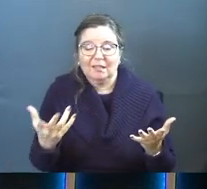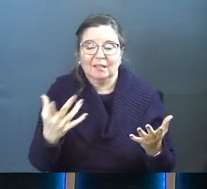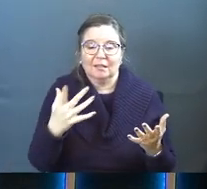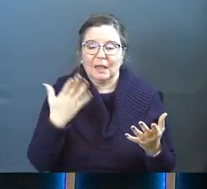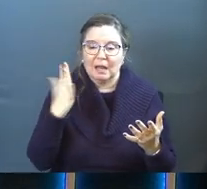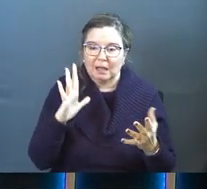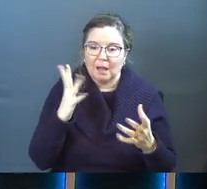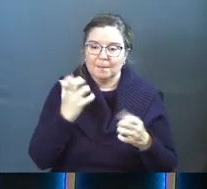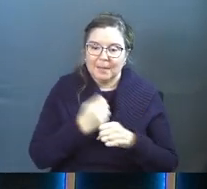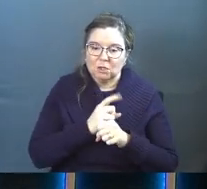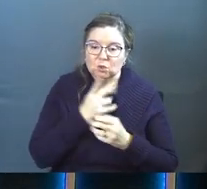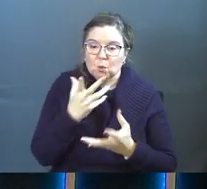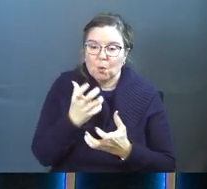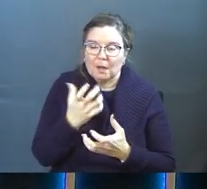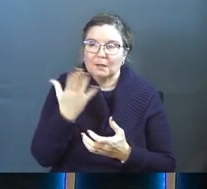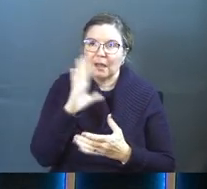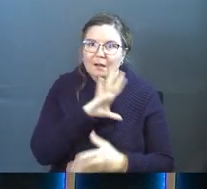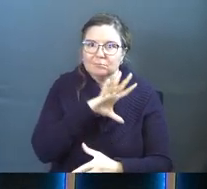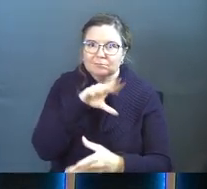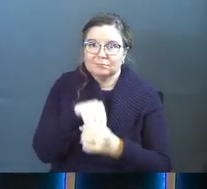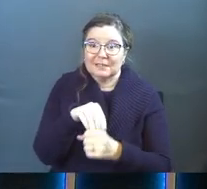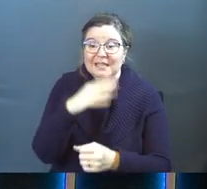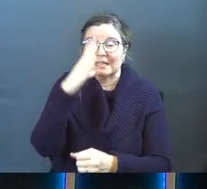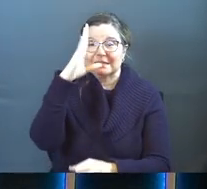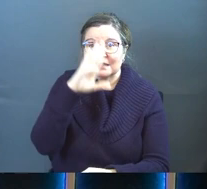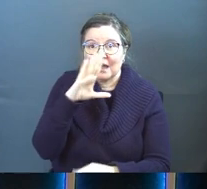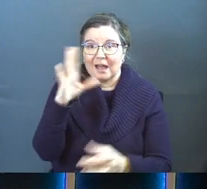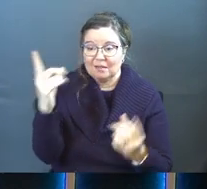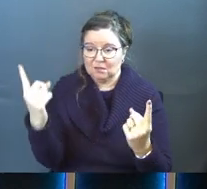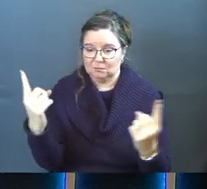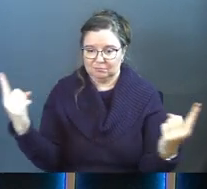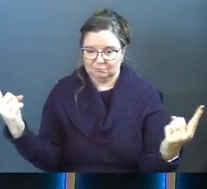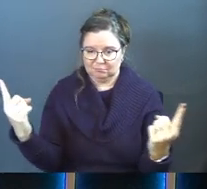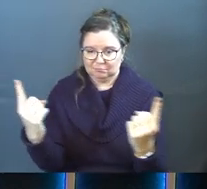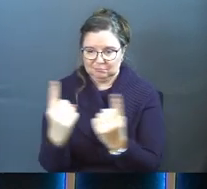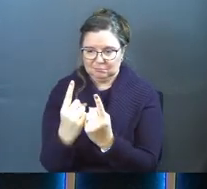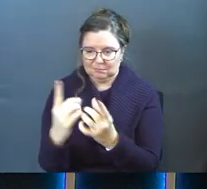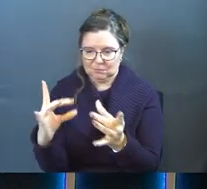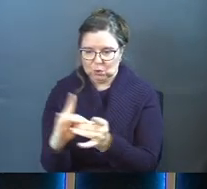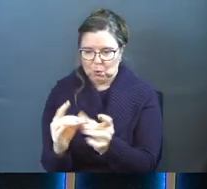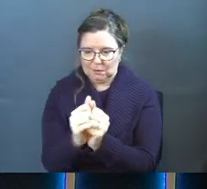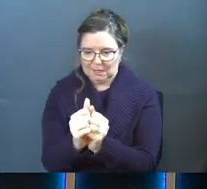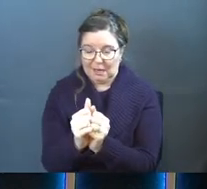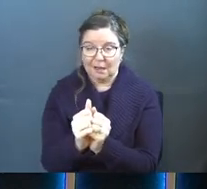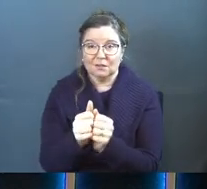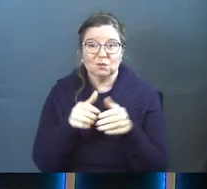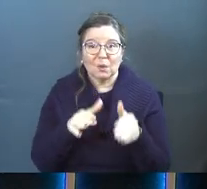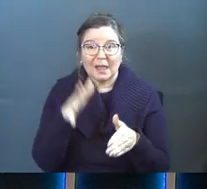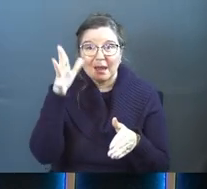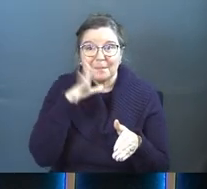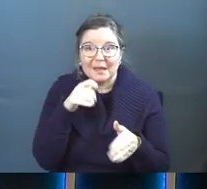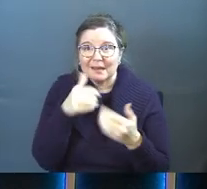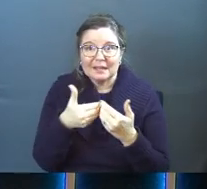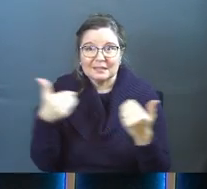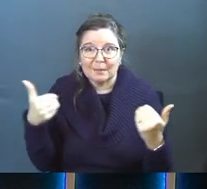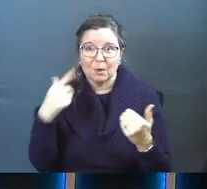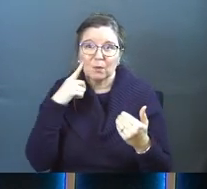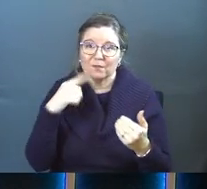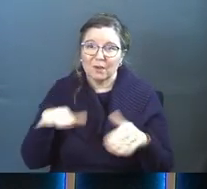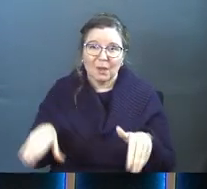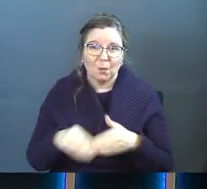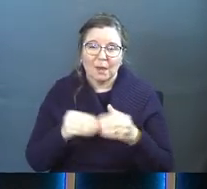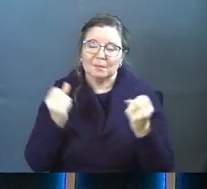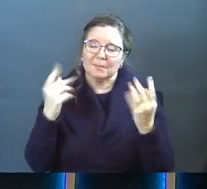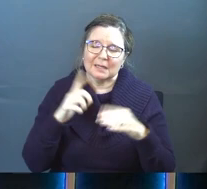And I love how he brings God into it here. He says, it's God that joined you together. Therefore, let man not separate it. And we've heard that at